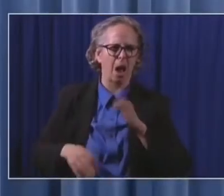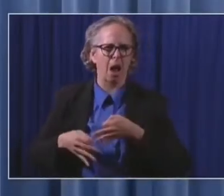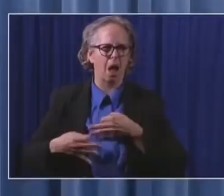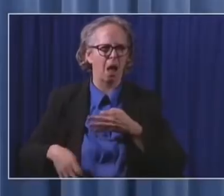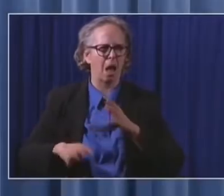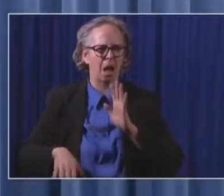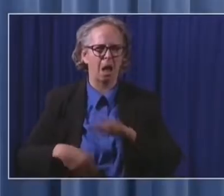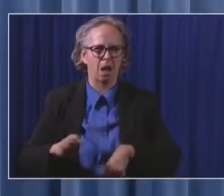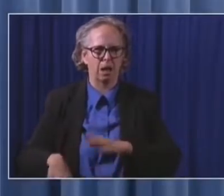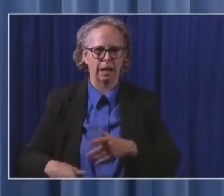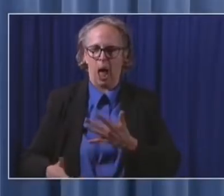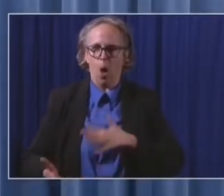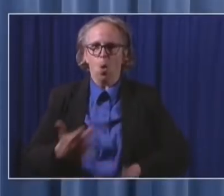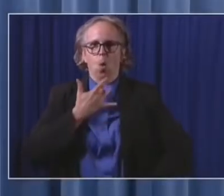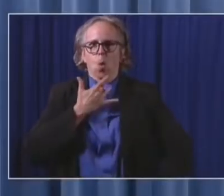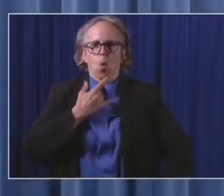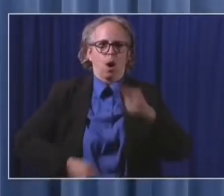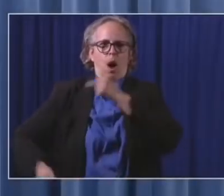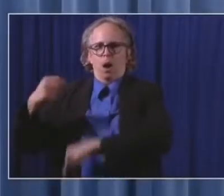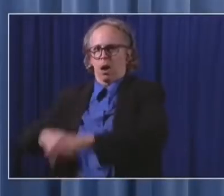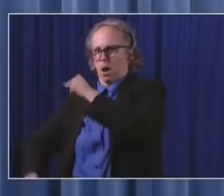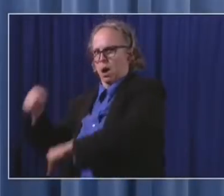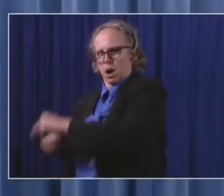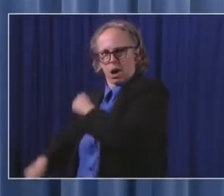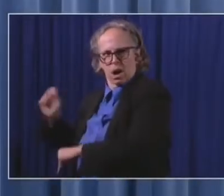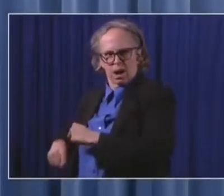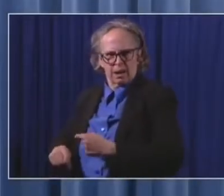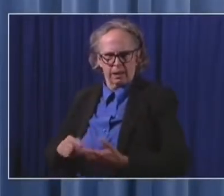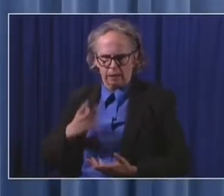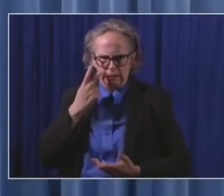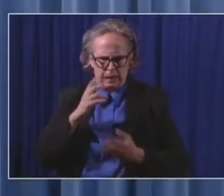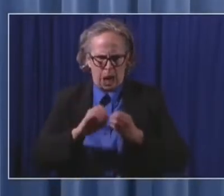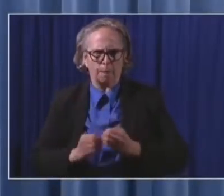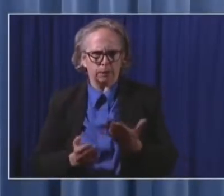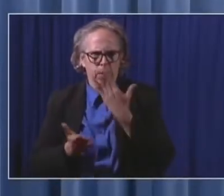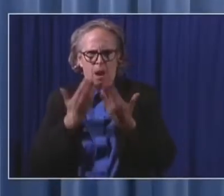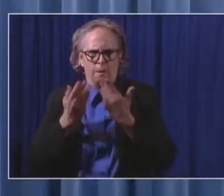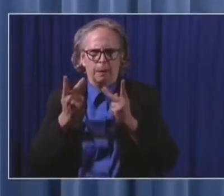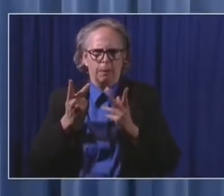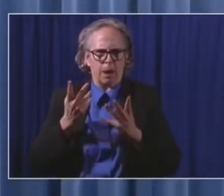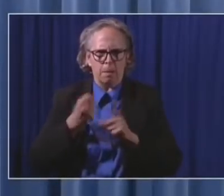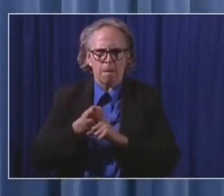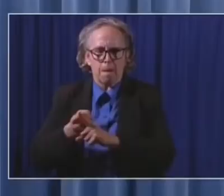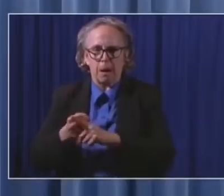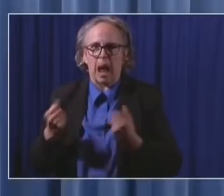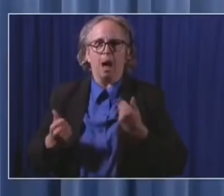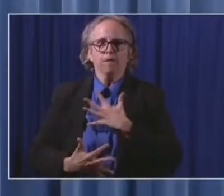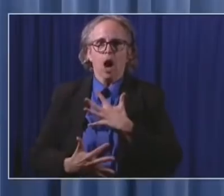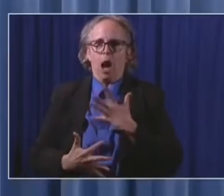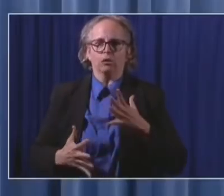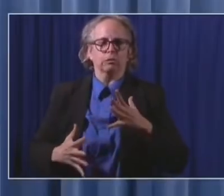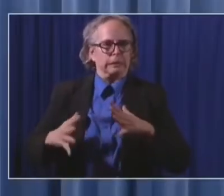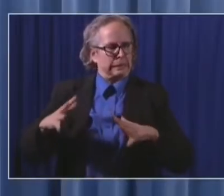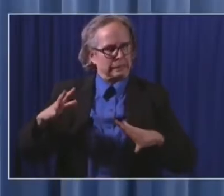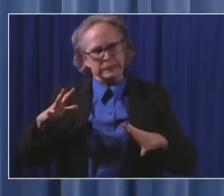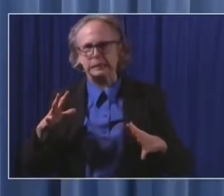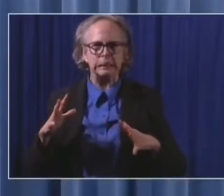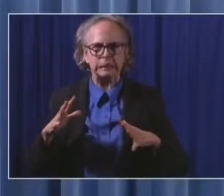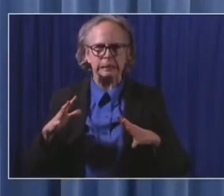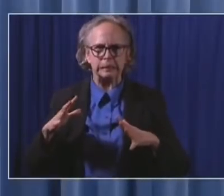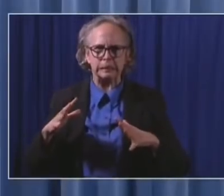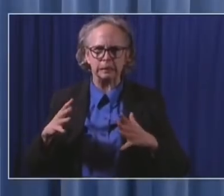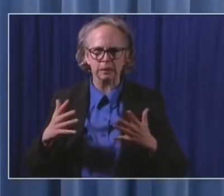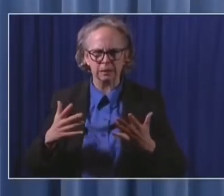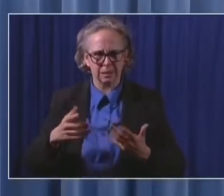certainly gave every indication they would never require masks to be worn or requiring masks to be worn. And they're doing it because they're looking at